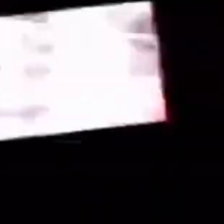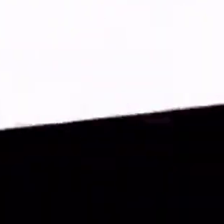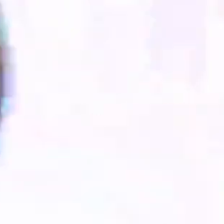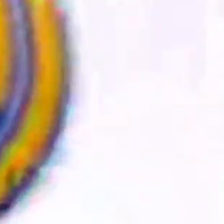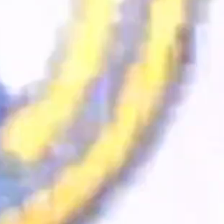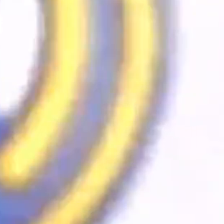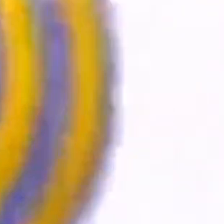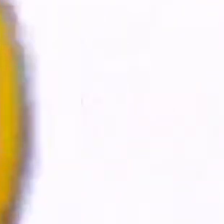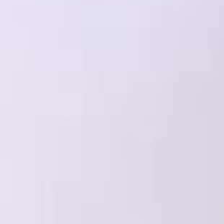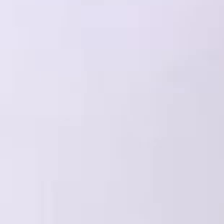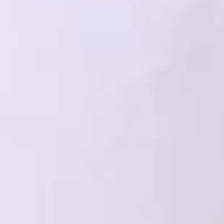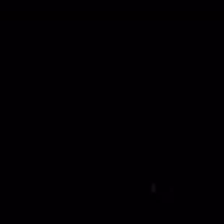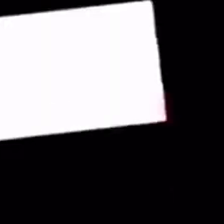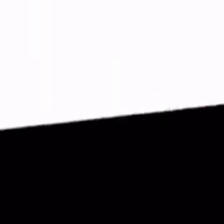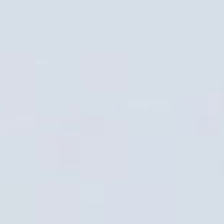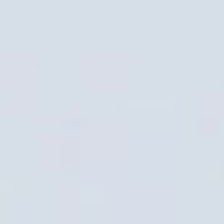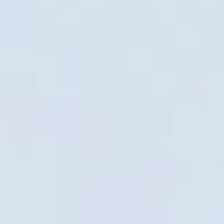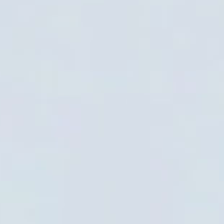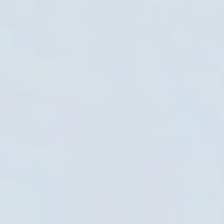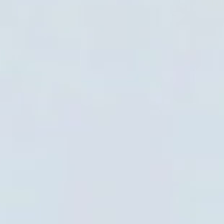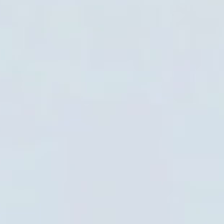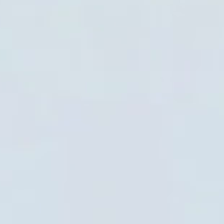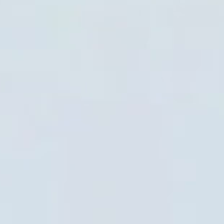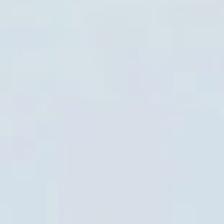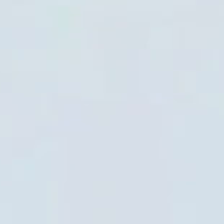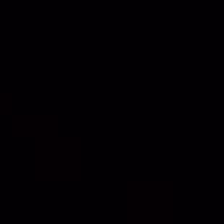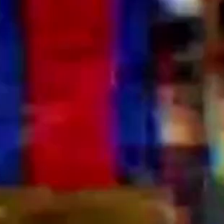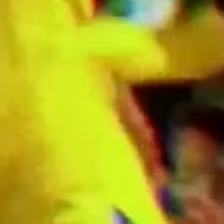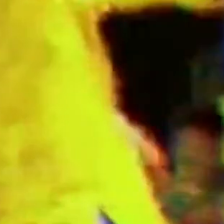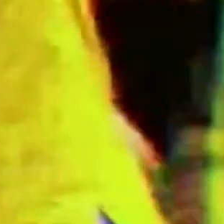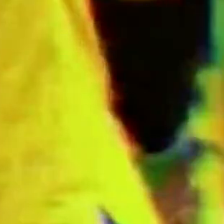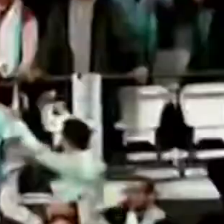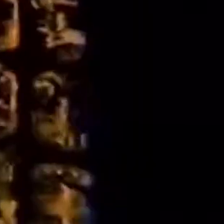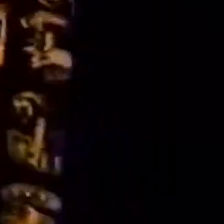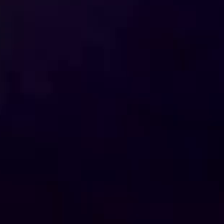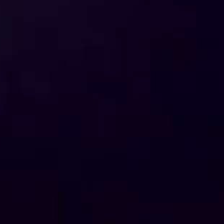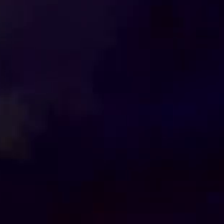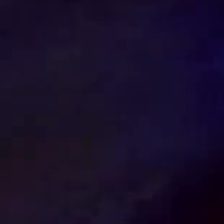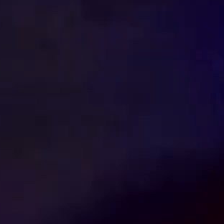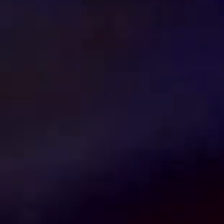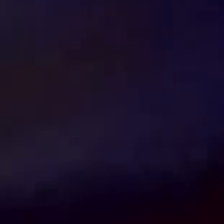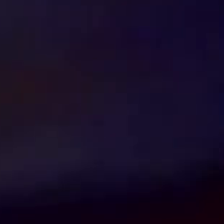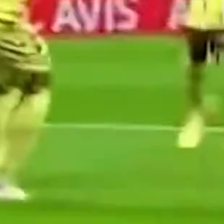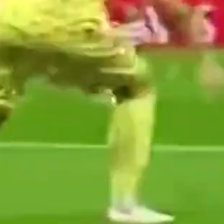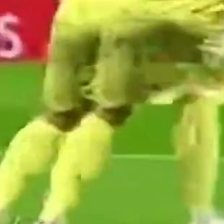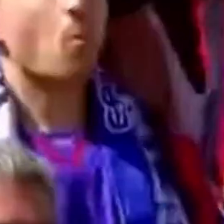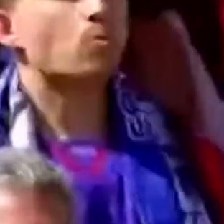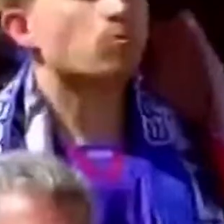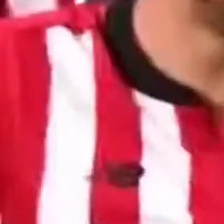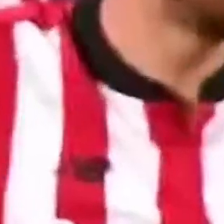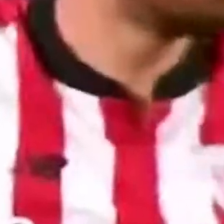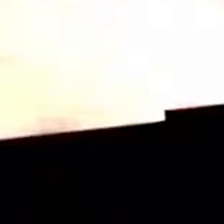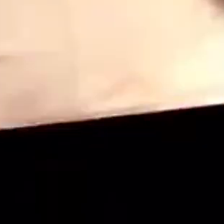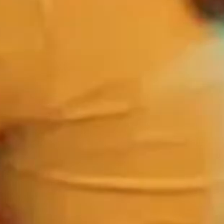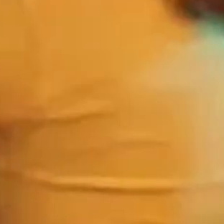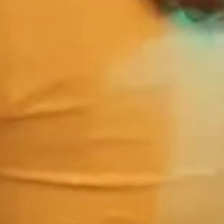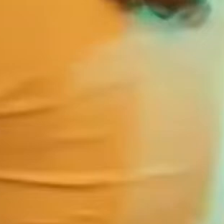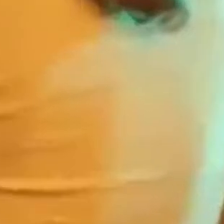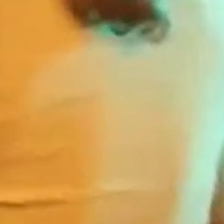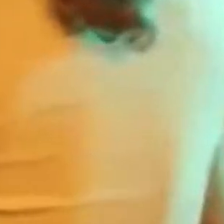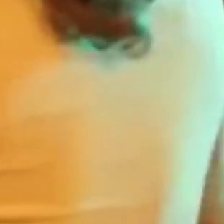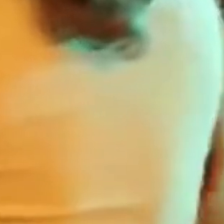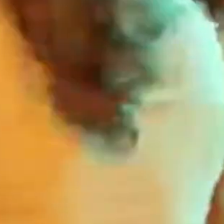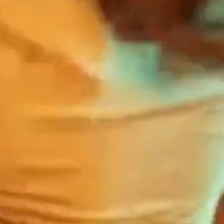watch Mbappe's Real Madrid battle Real Sociedad and Girona versus Barcelona live on Sports Premium. Also